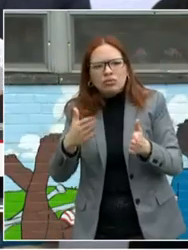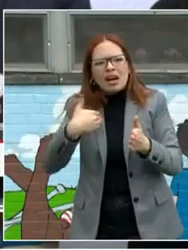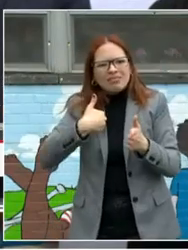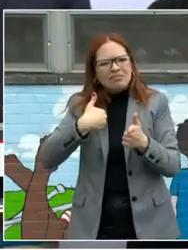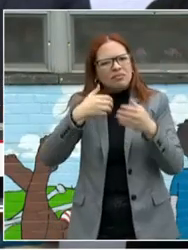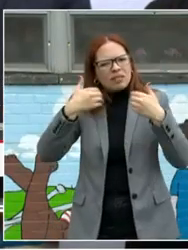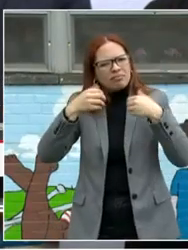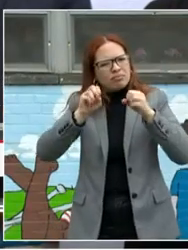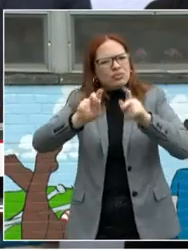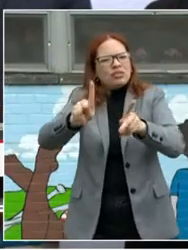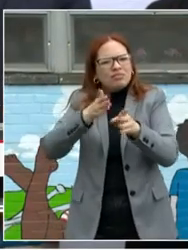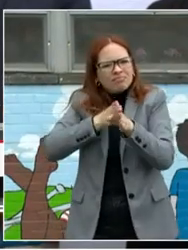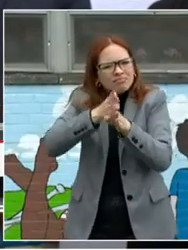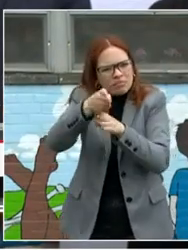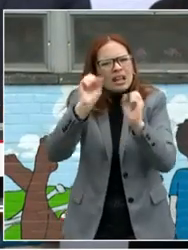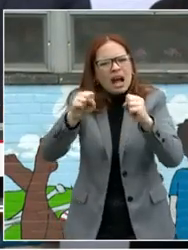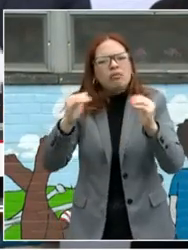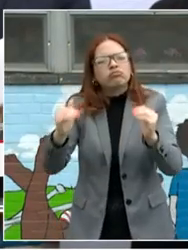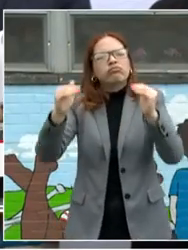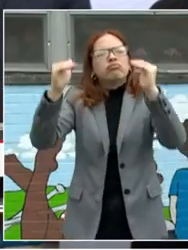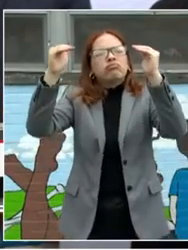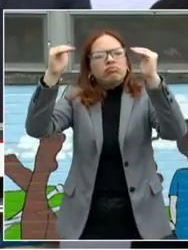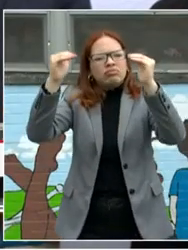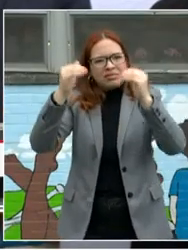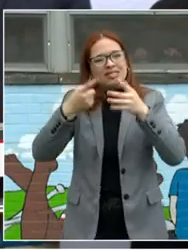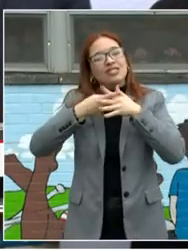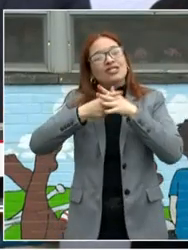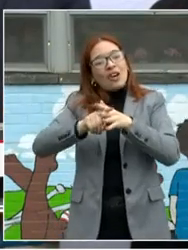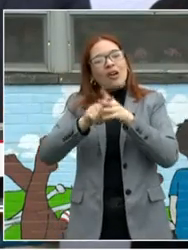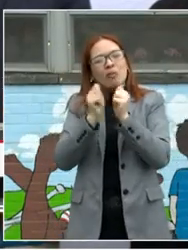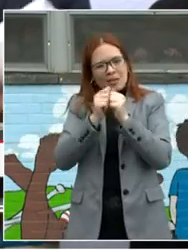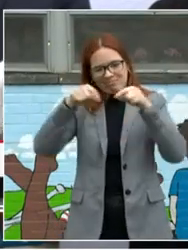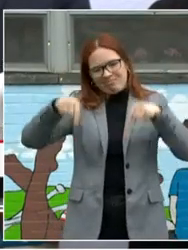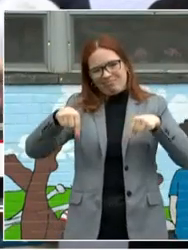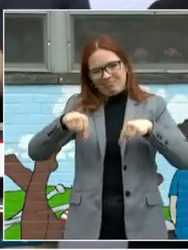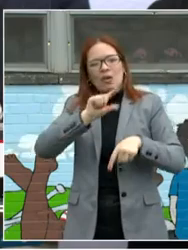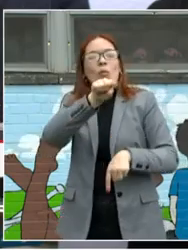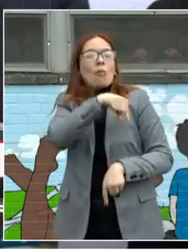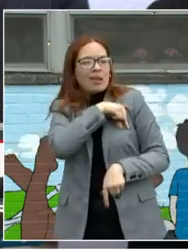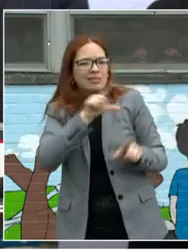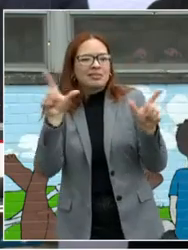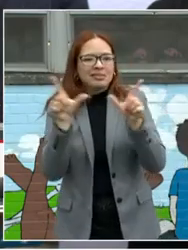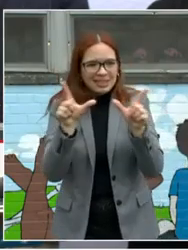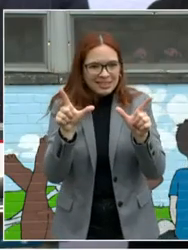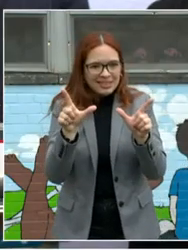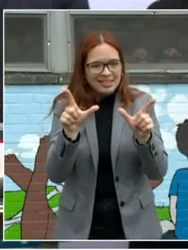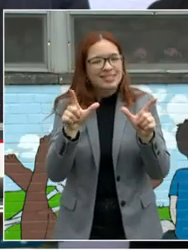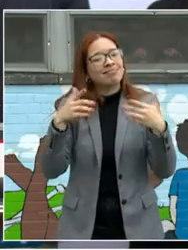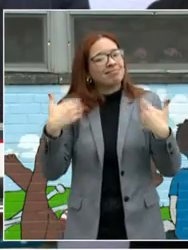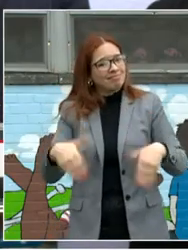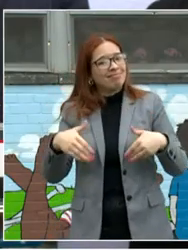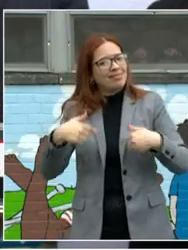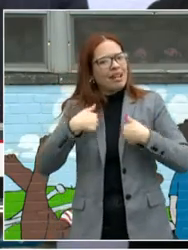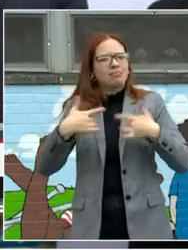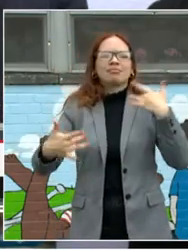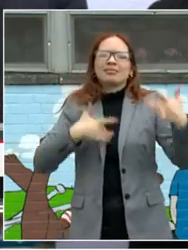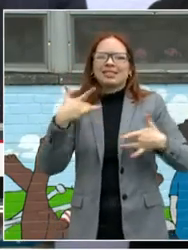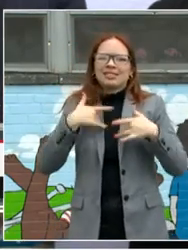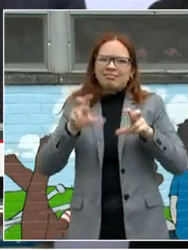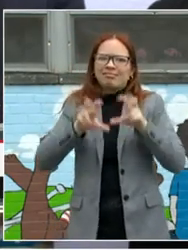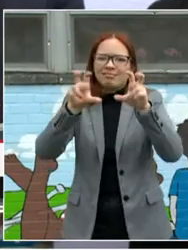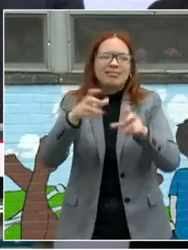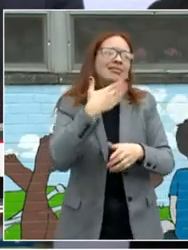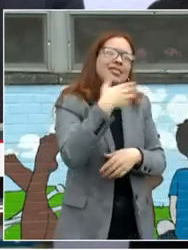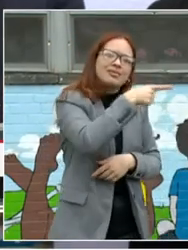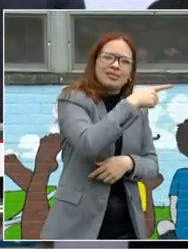and et cetera. And it does start with this credential. And so we're excited that we also have those investments from the mayor to make sure that we didn't